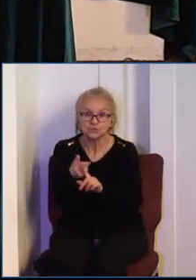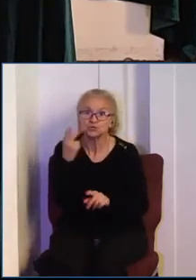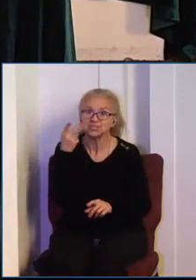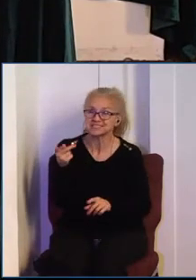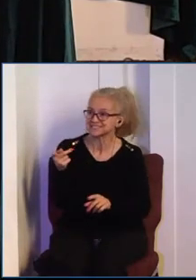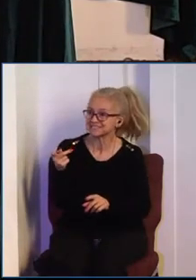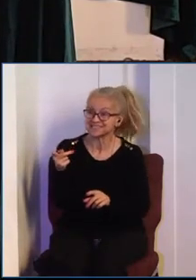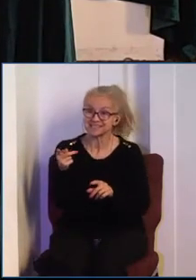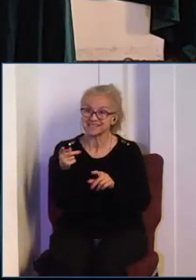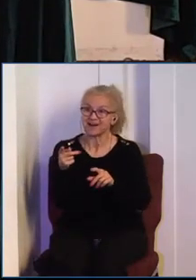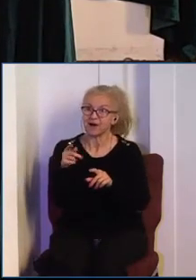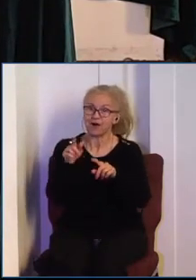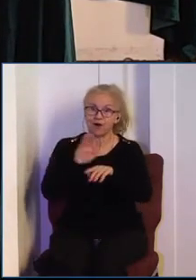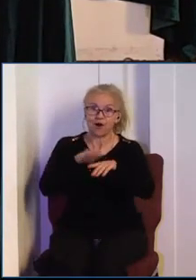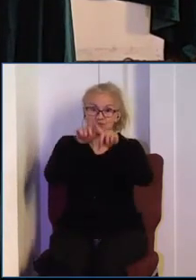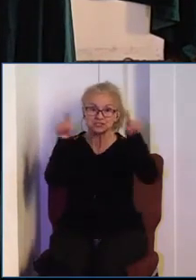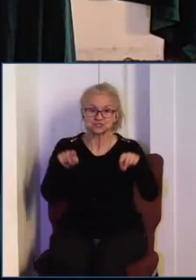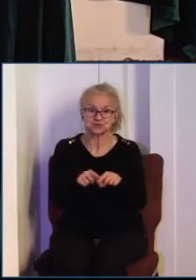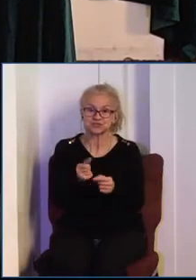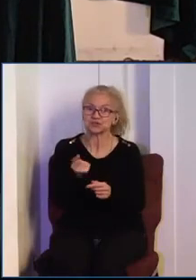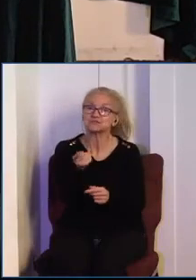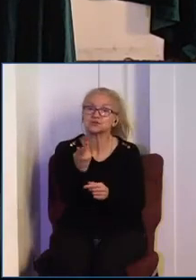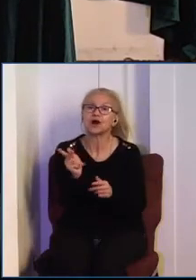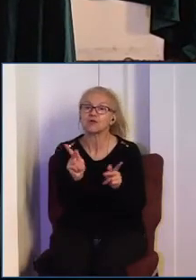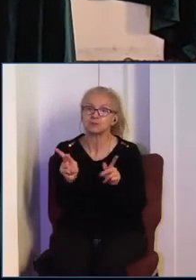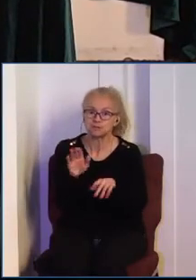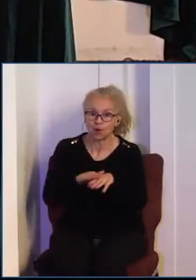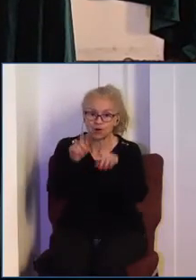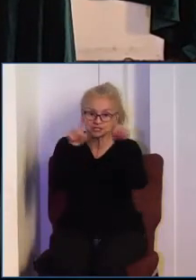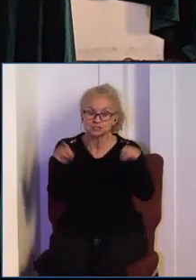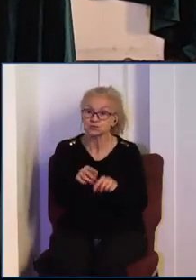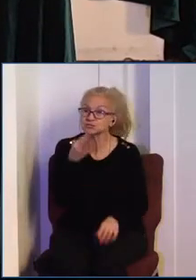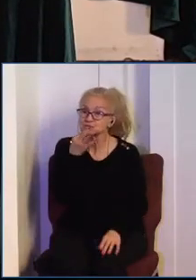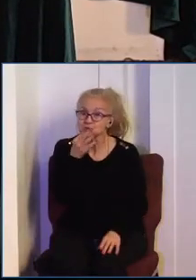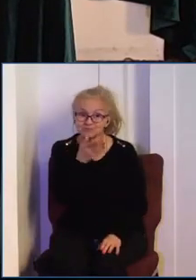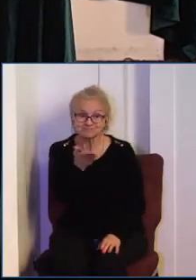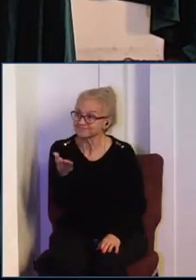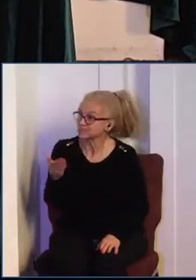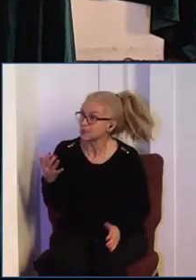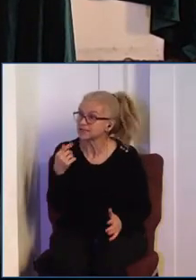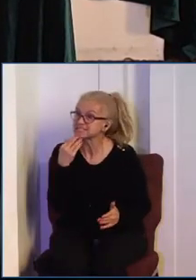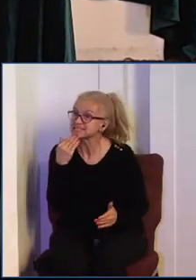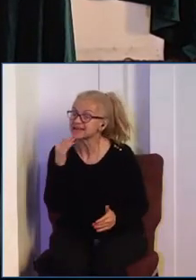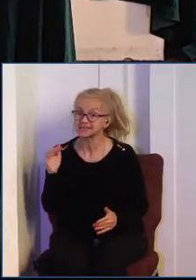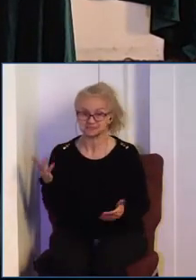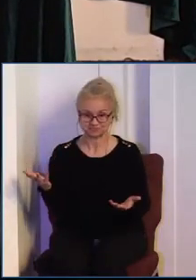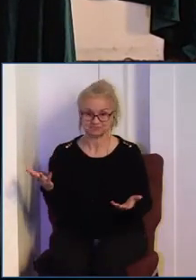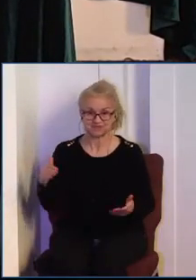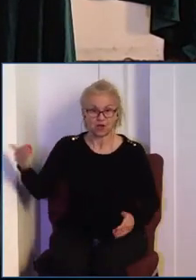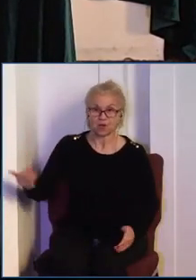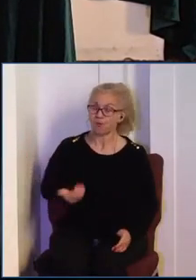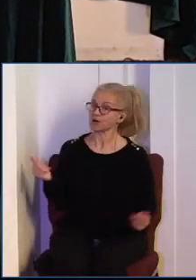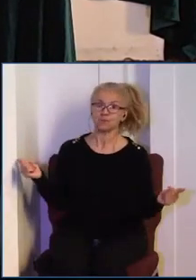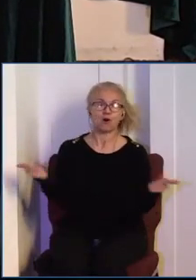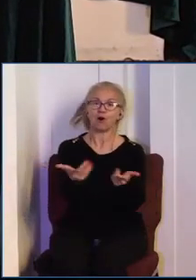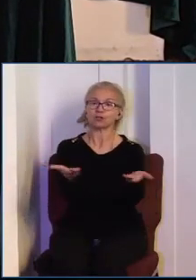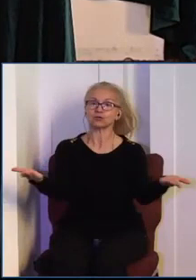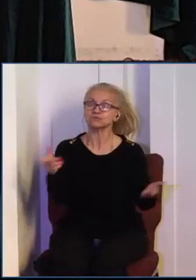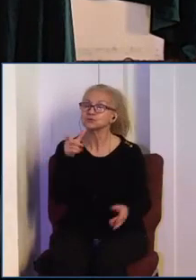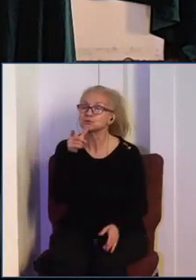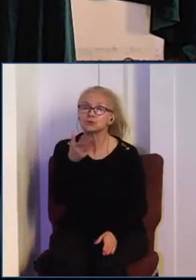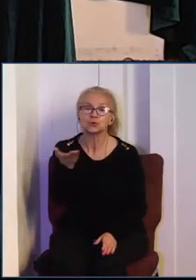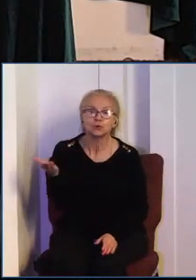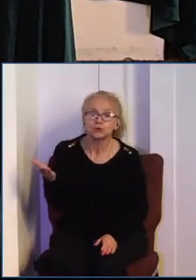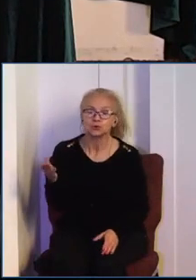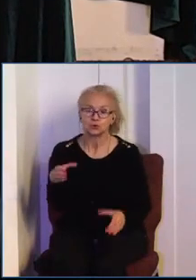the signer on the screen. You'll see a couple of other people on screen shortly. But we want to say welcome to all of you who are the